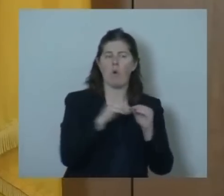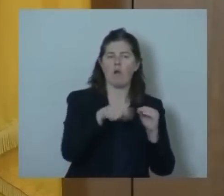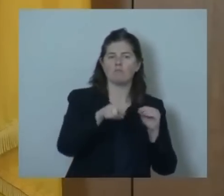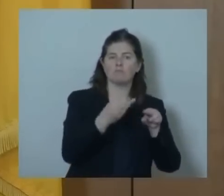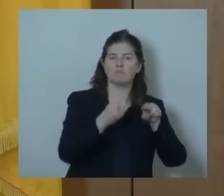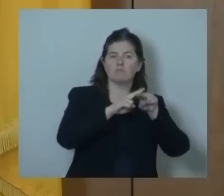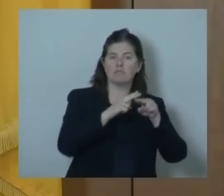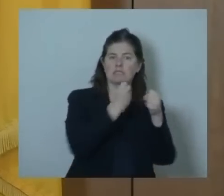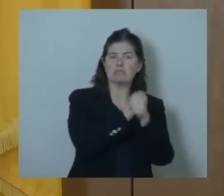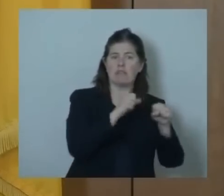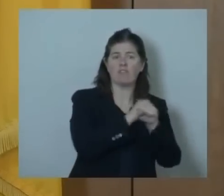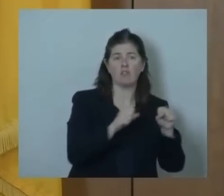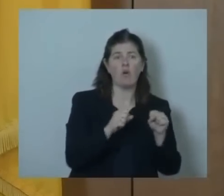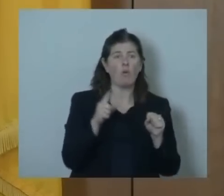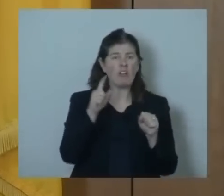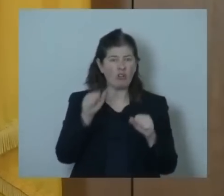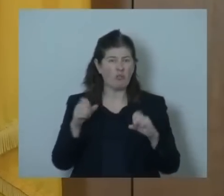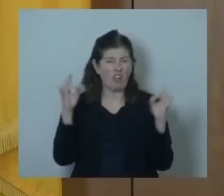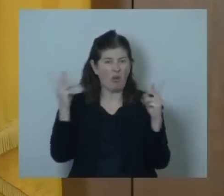God forbid there could be more.